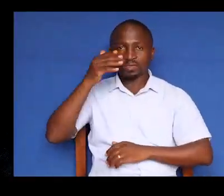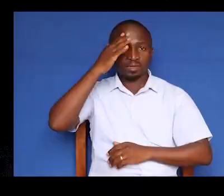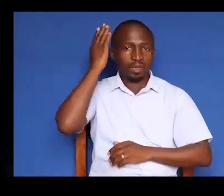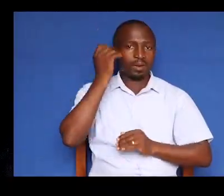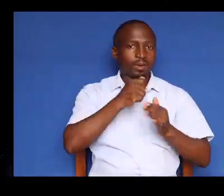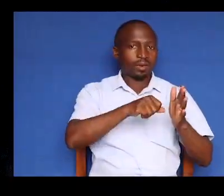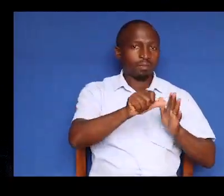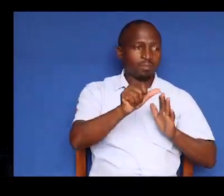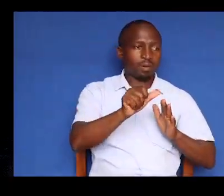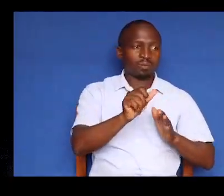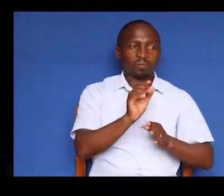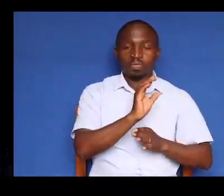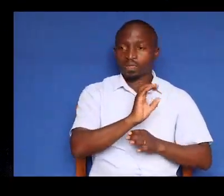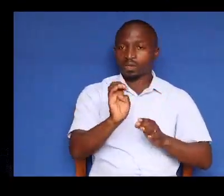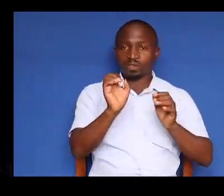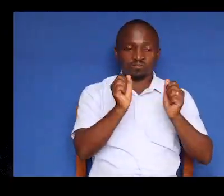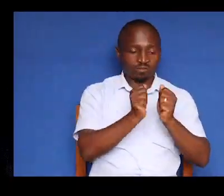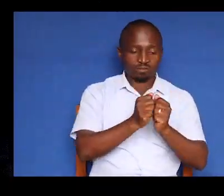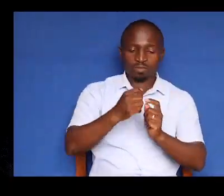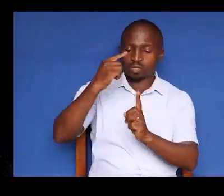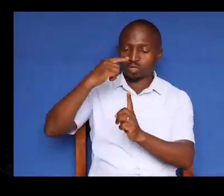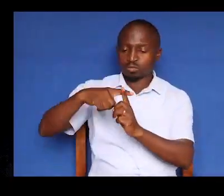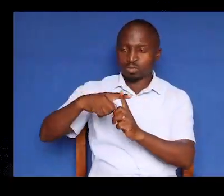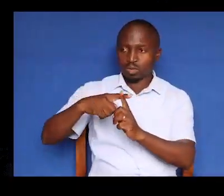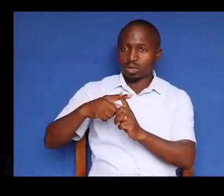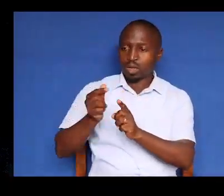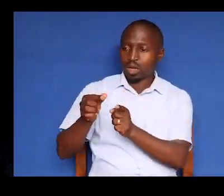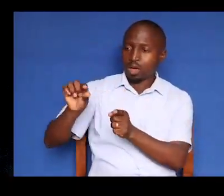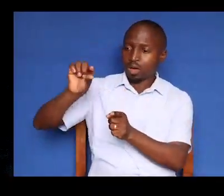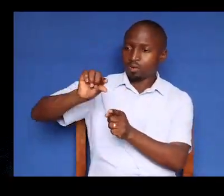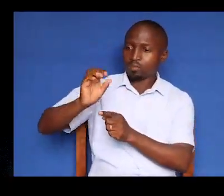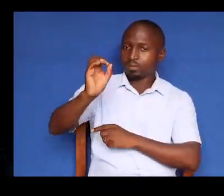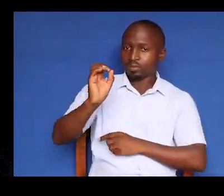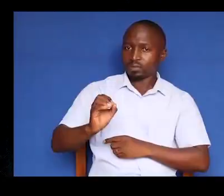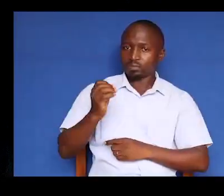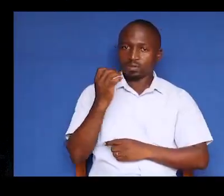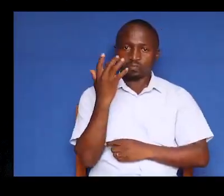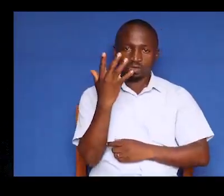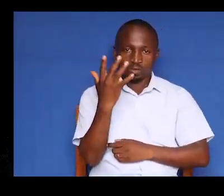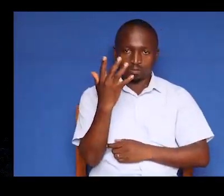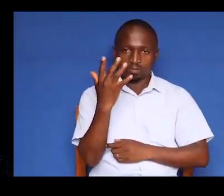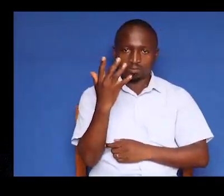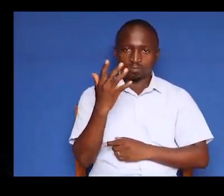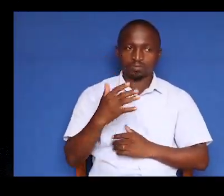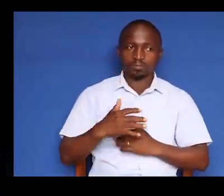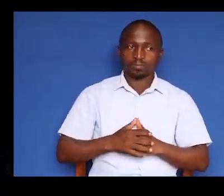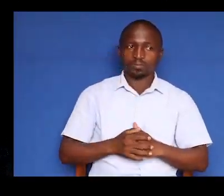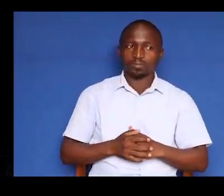government has to pay 10,000 plus 5% of